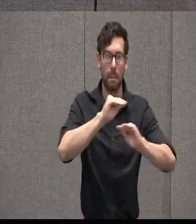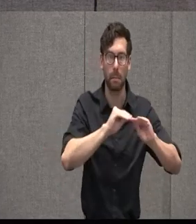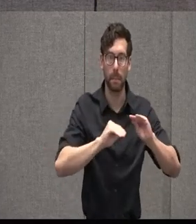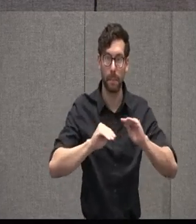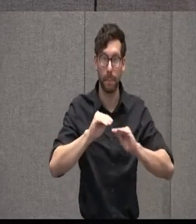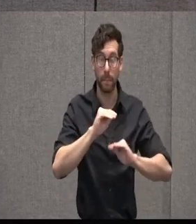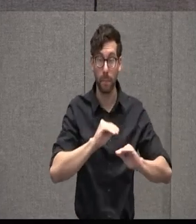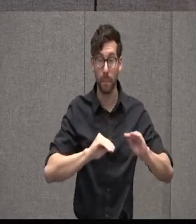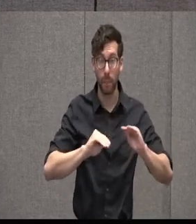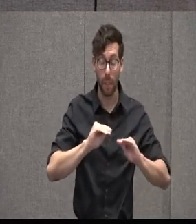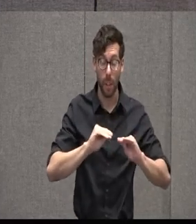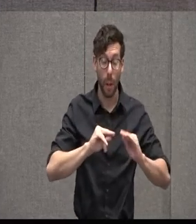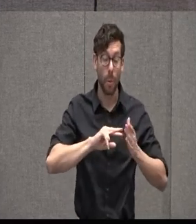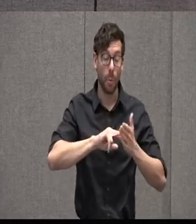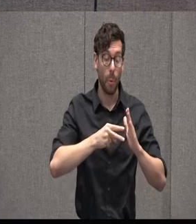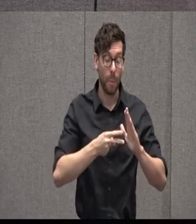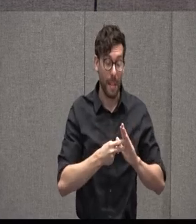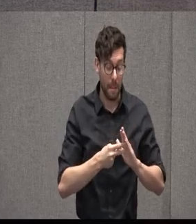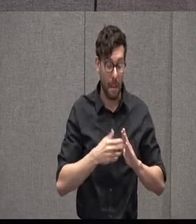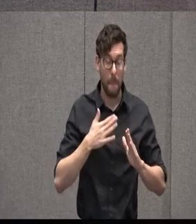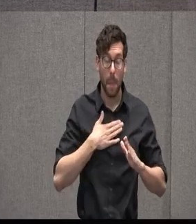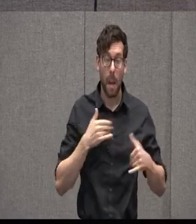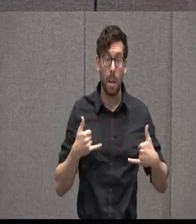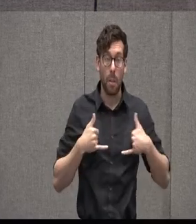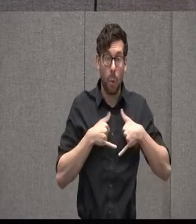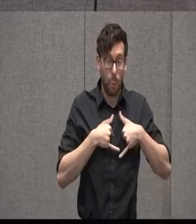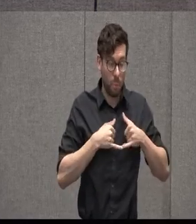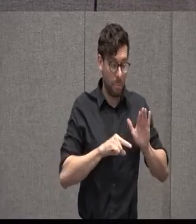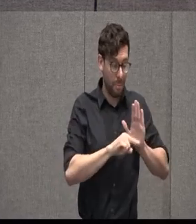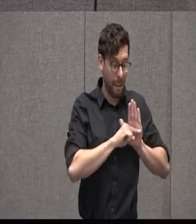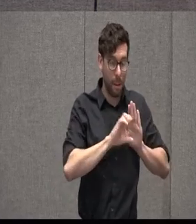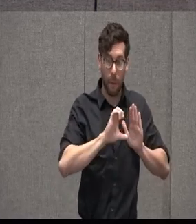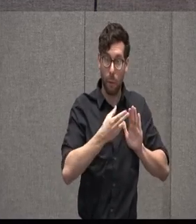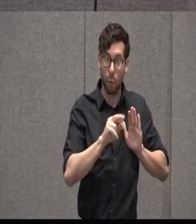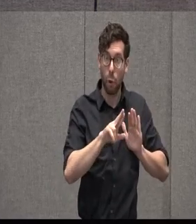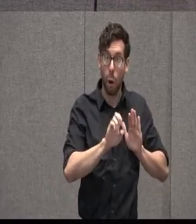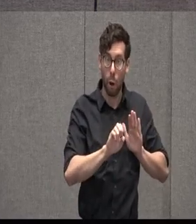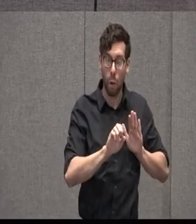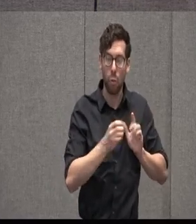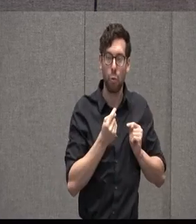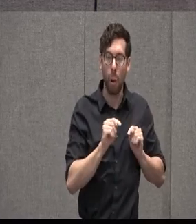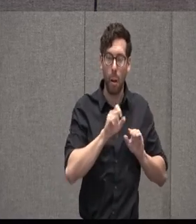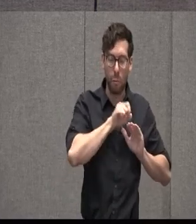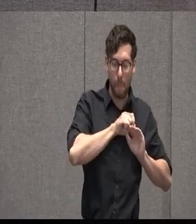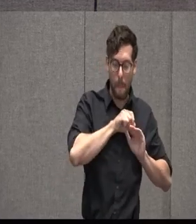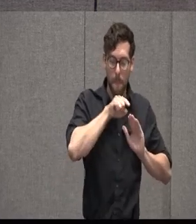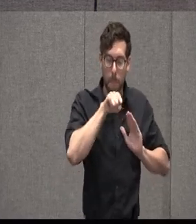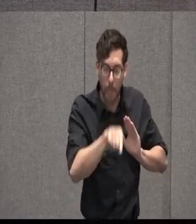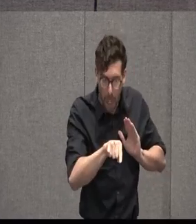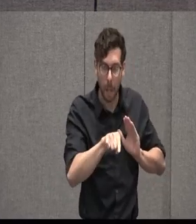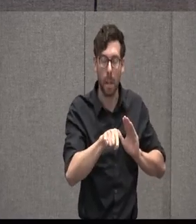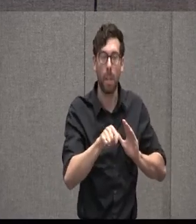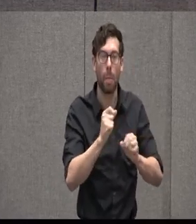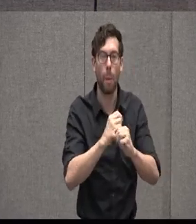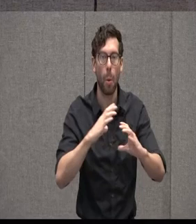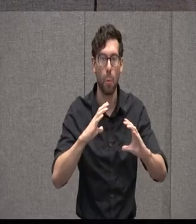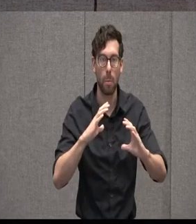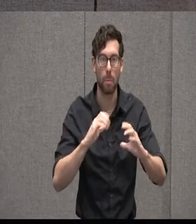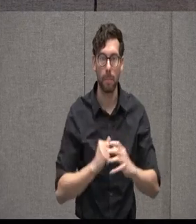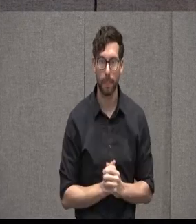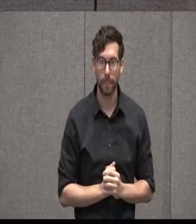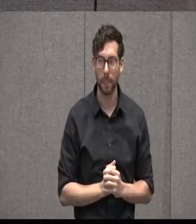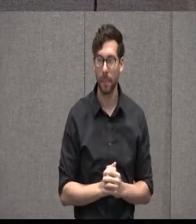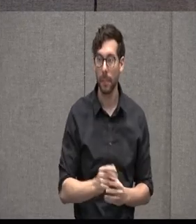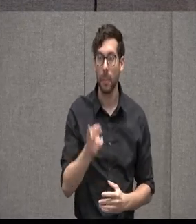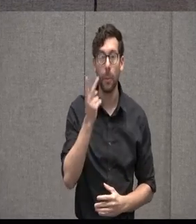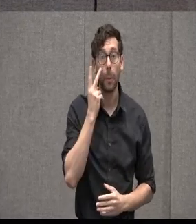negative charges from my coat to the balloon. And then let's see what happens. So I'm rubbing it against myself here.